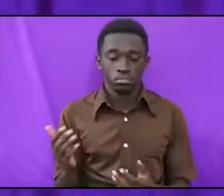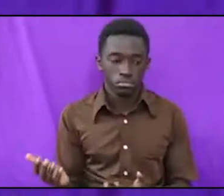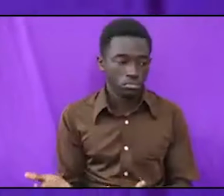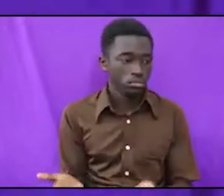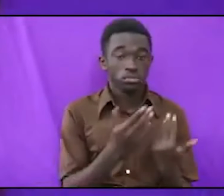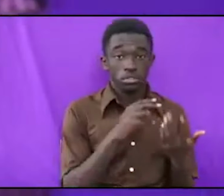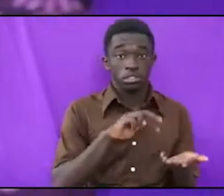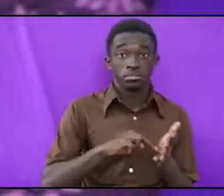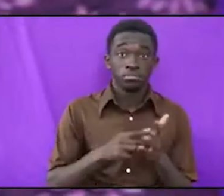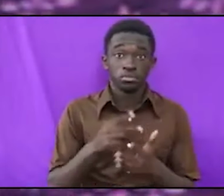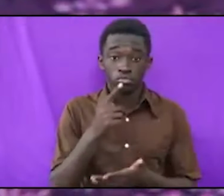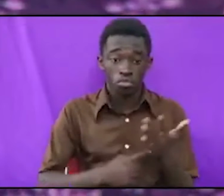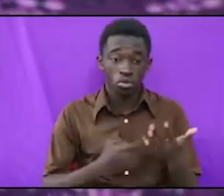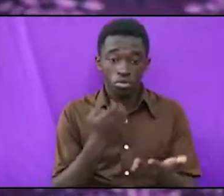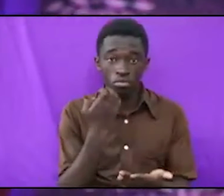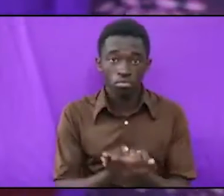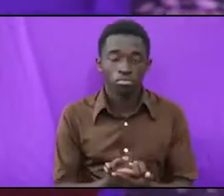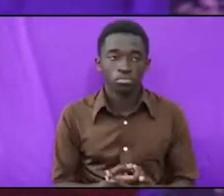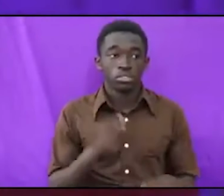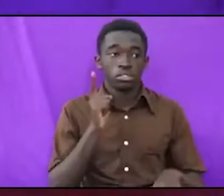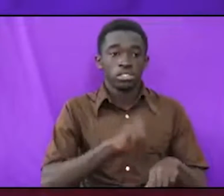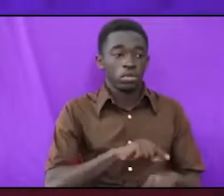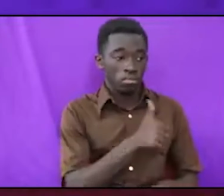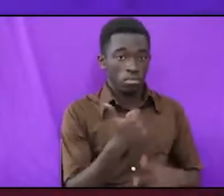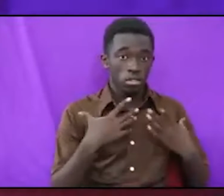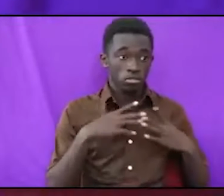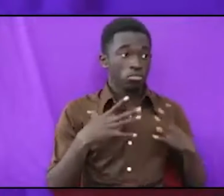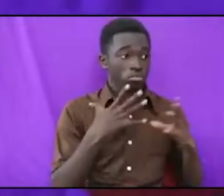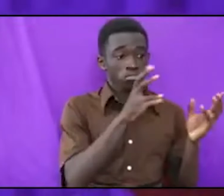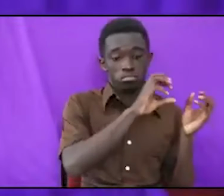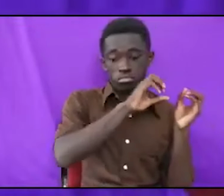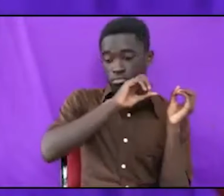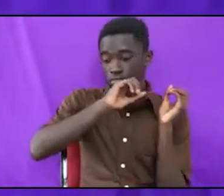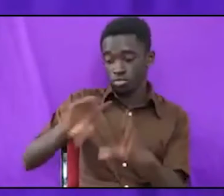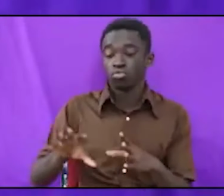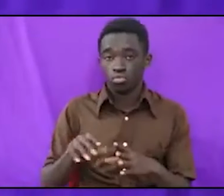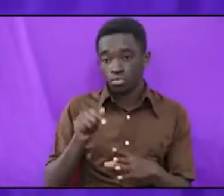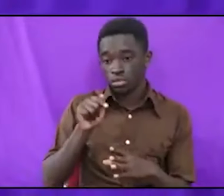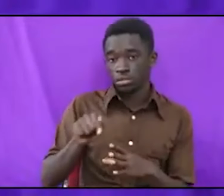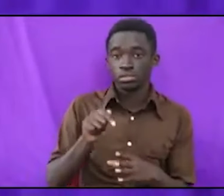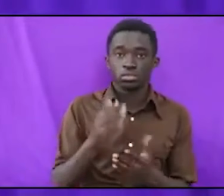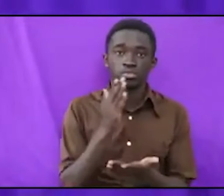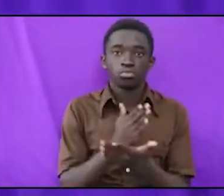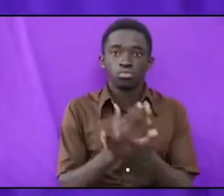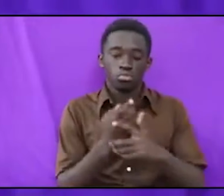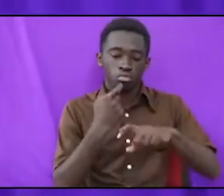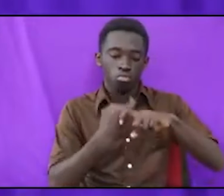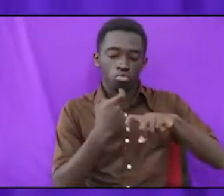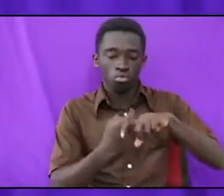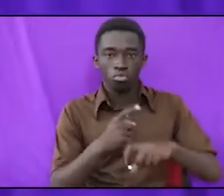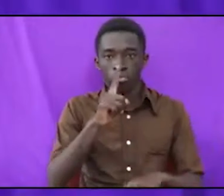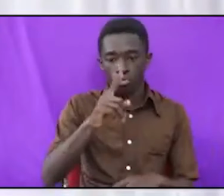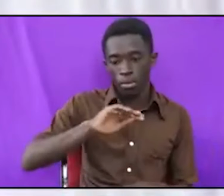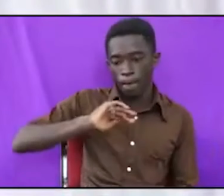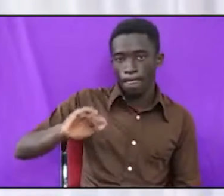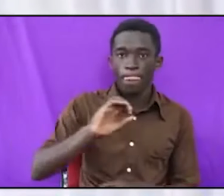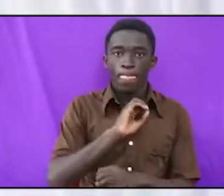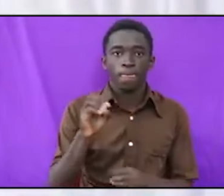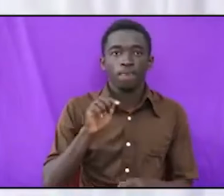very hungry, when the others were thrown in, not even any bone remained. They were crushed